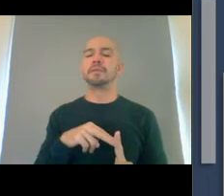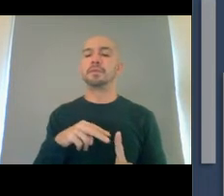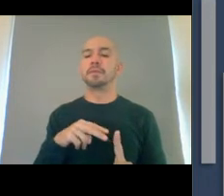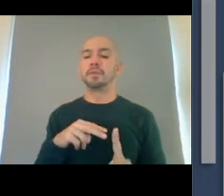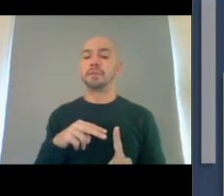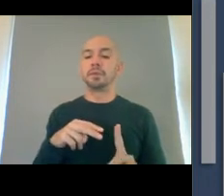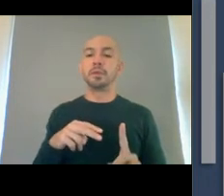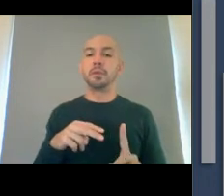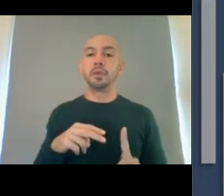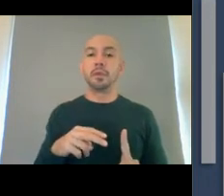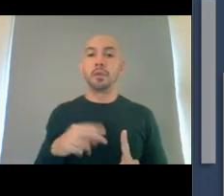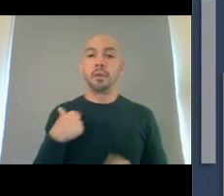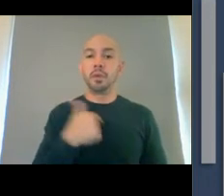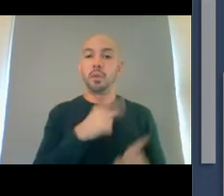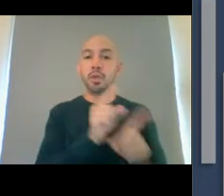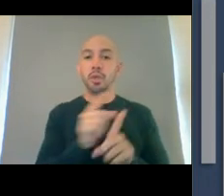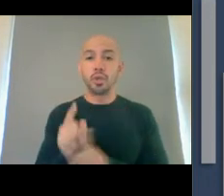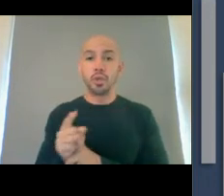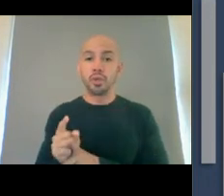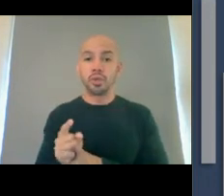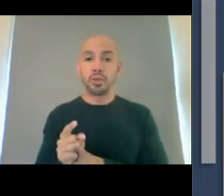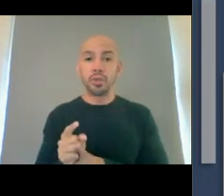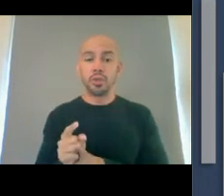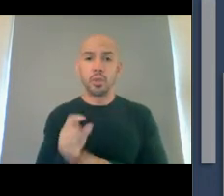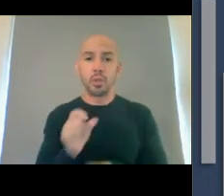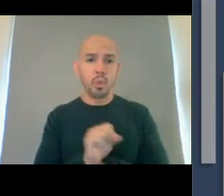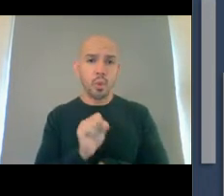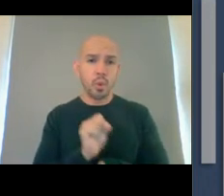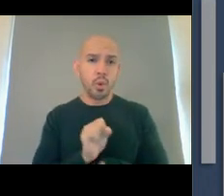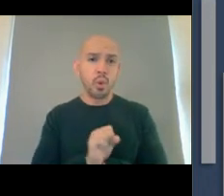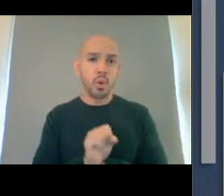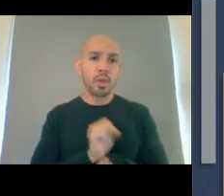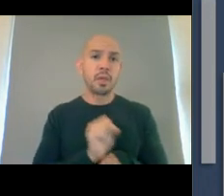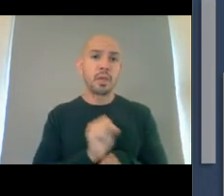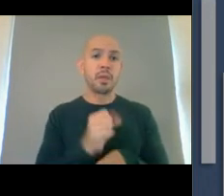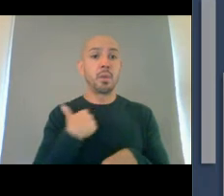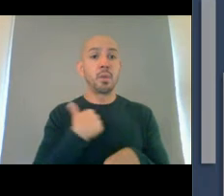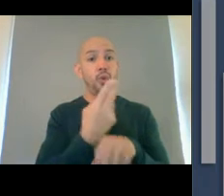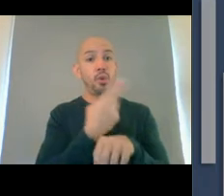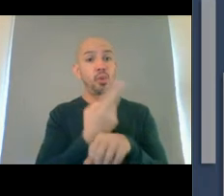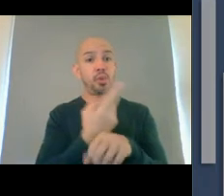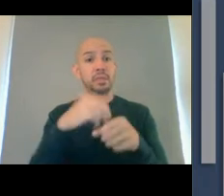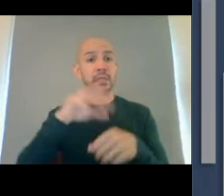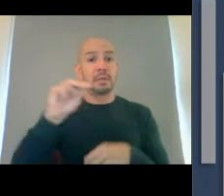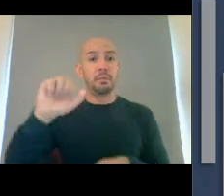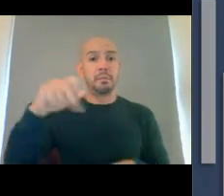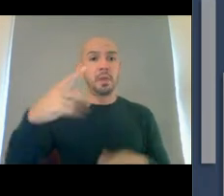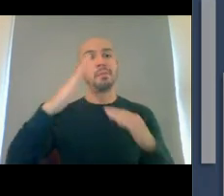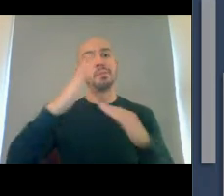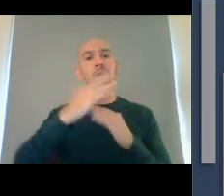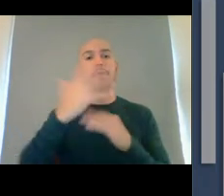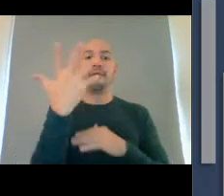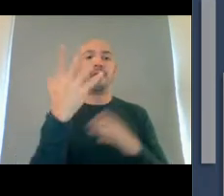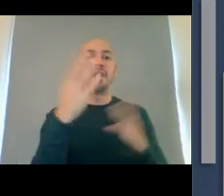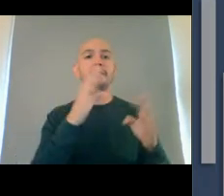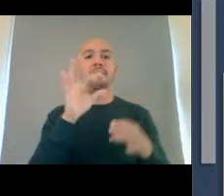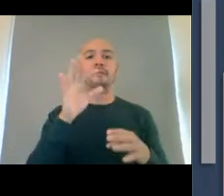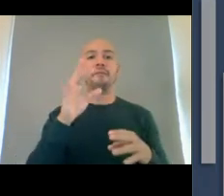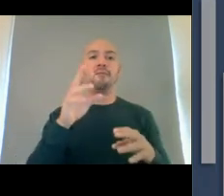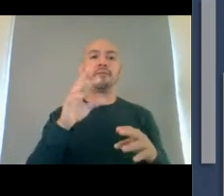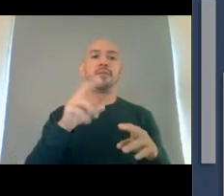we we also are working one of the things that we're using um in our map of the top five freight corridors that we're working on